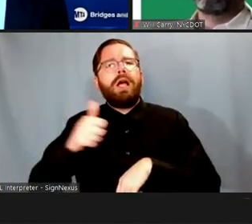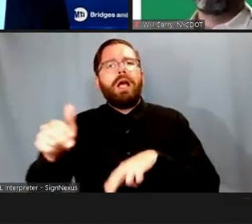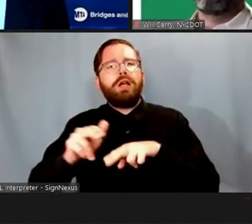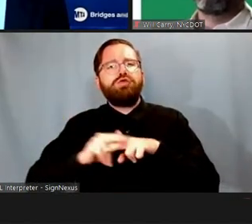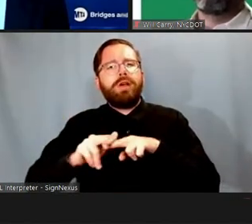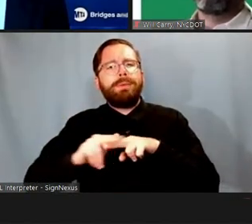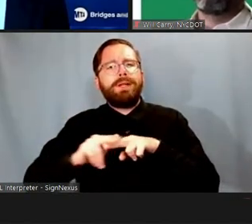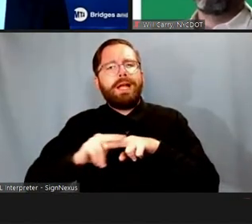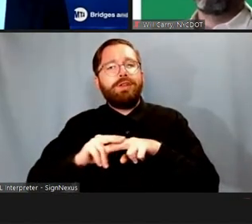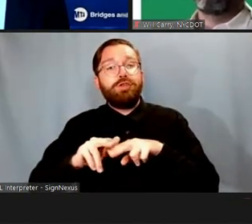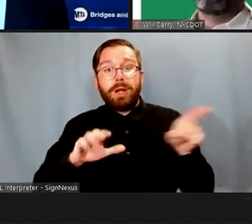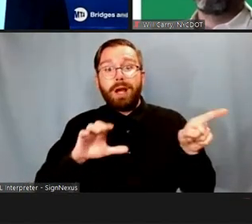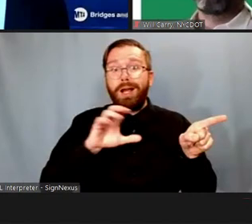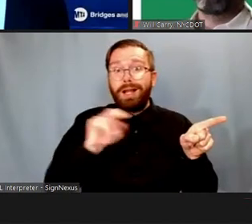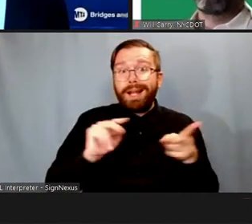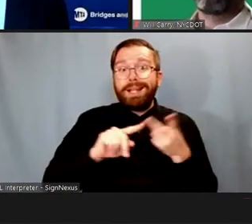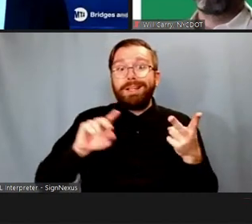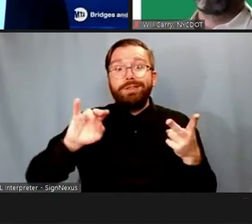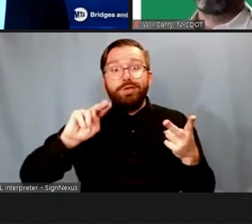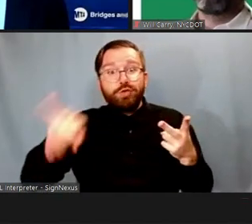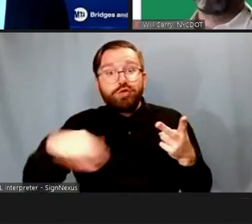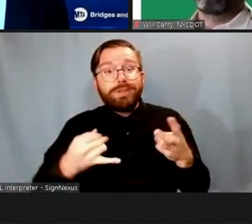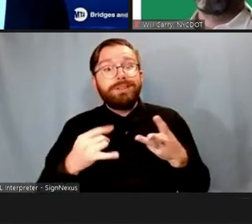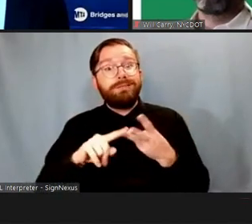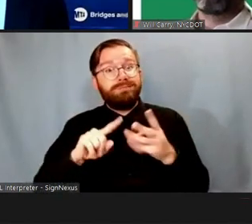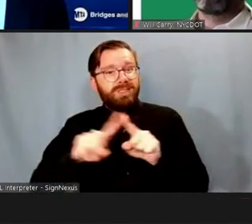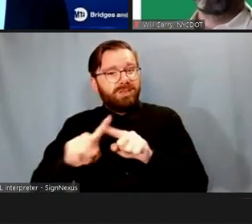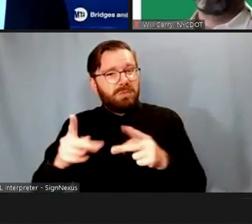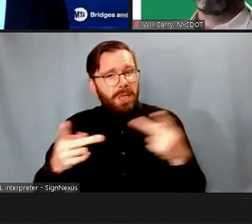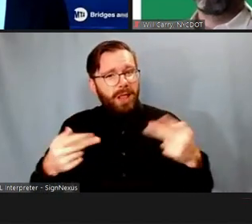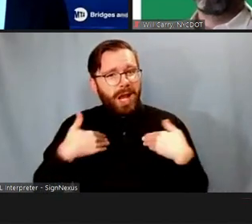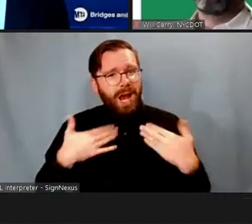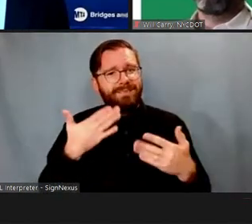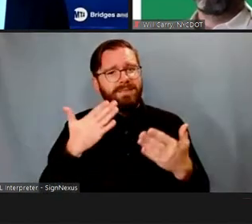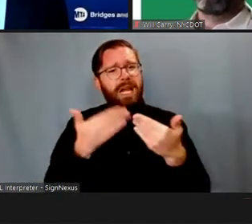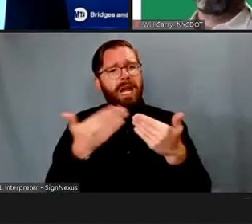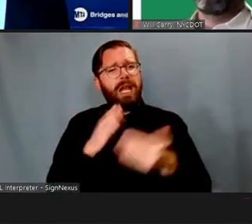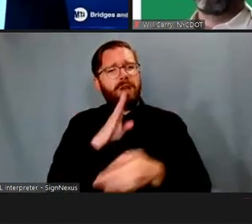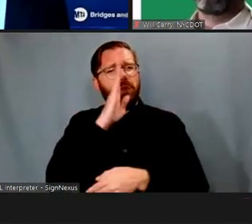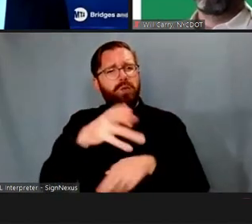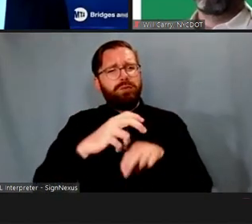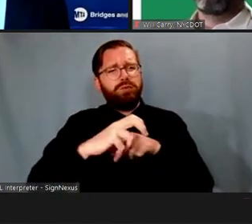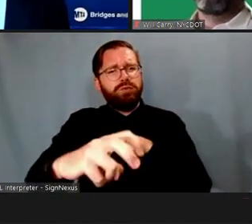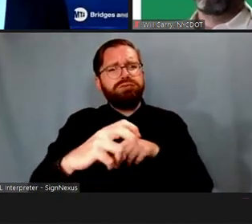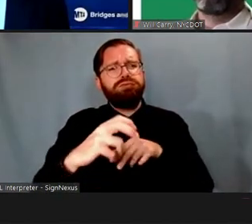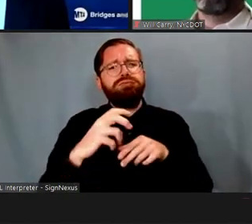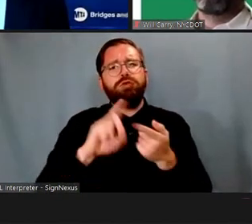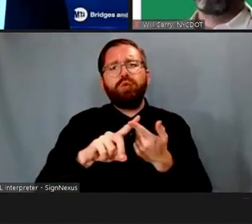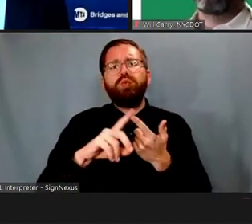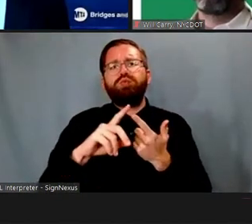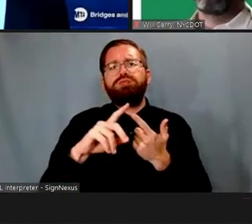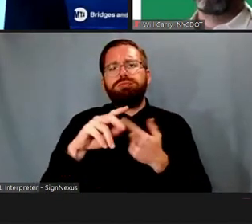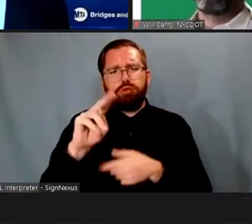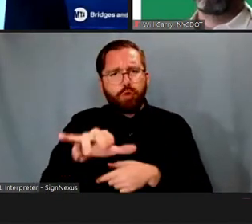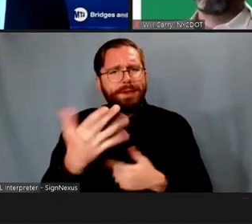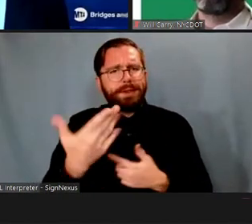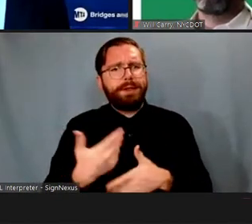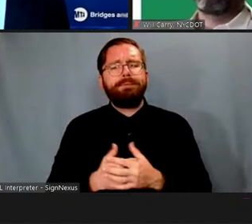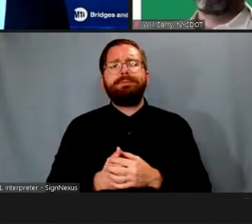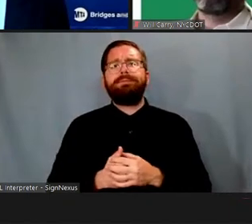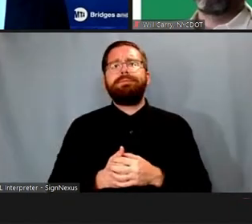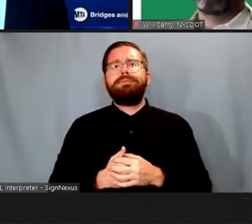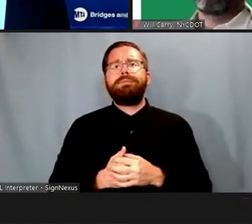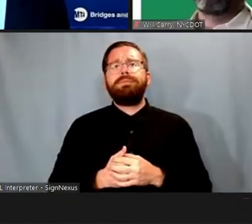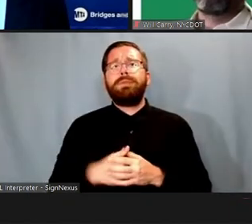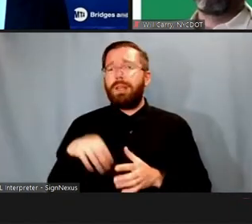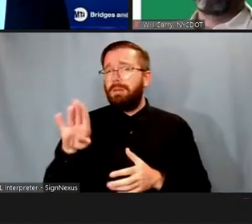jersey have one seat train rides into manhattan with a high frequency of runs buses into and out of the pa bus terminal aren't even a